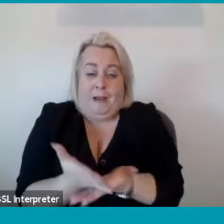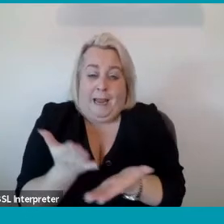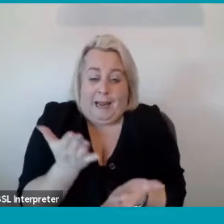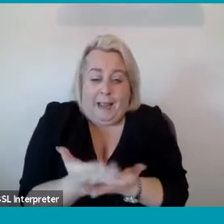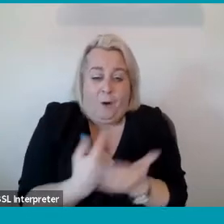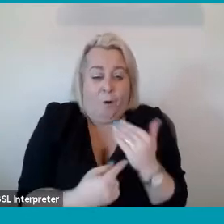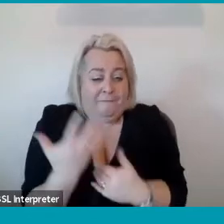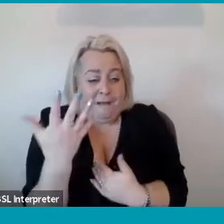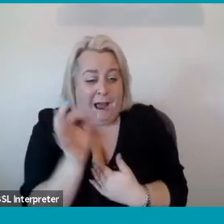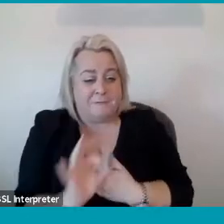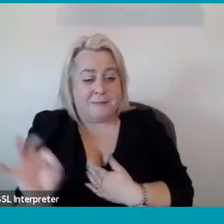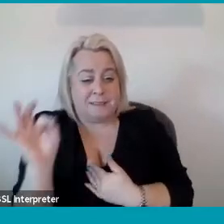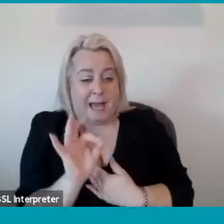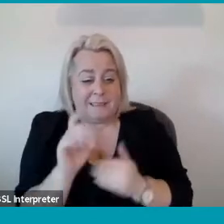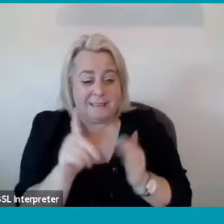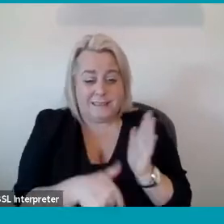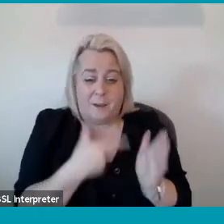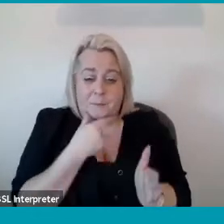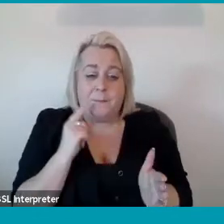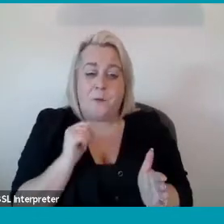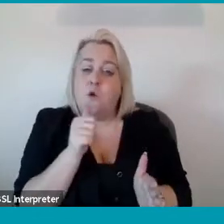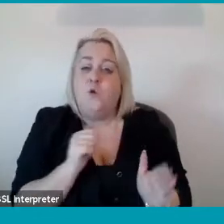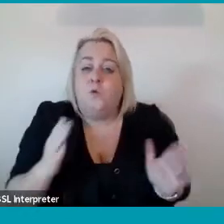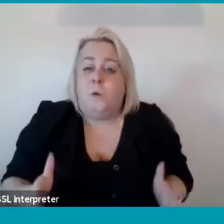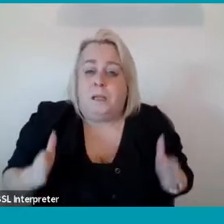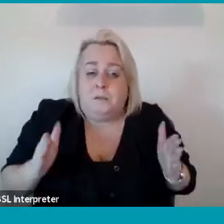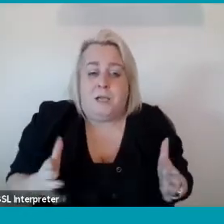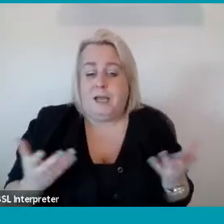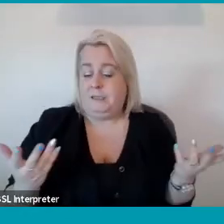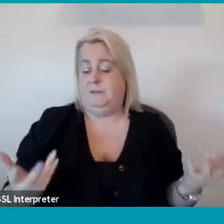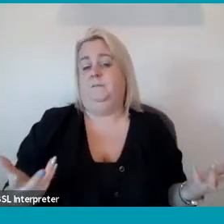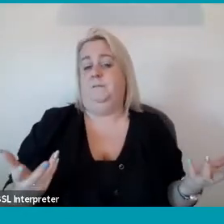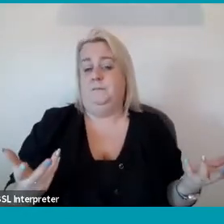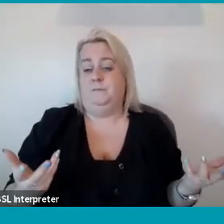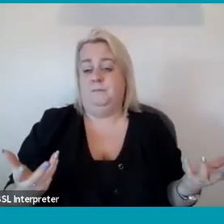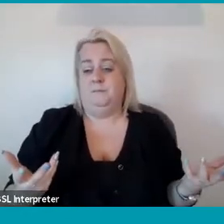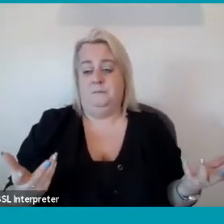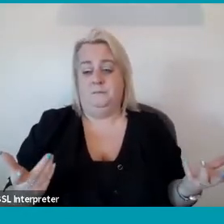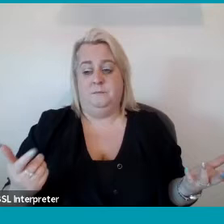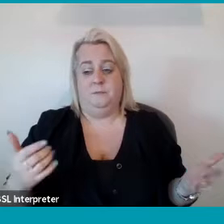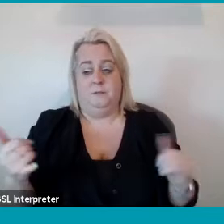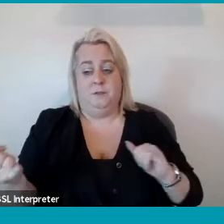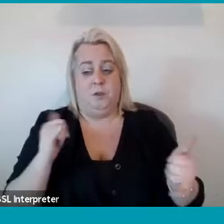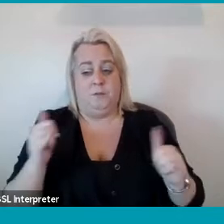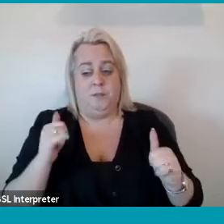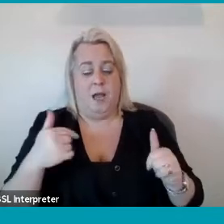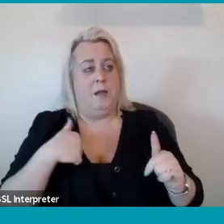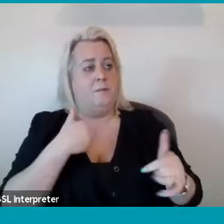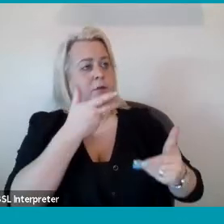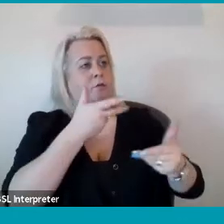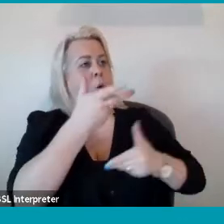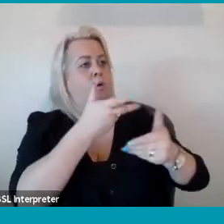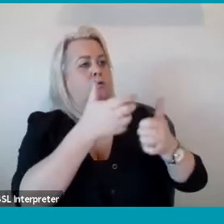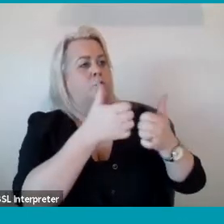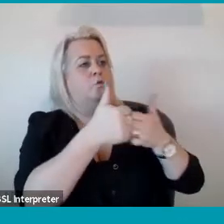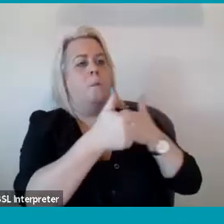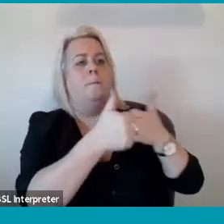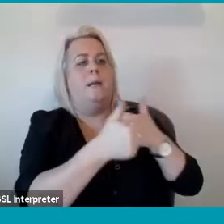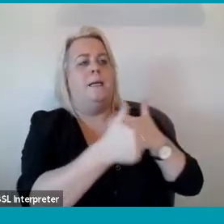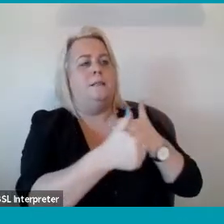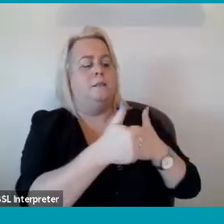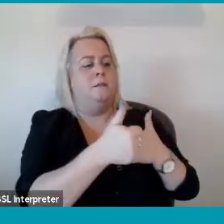minority of disabled people. And it's interesting because when I talk to employers sometimes, there's a kind of perception